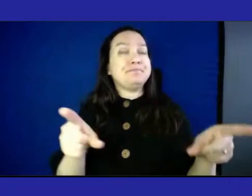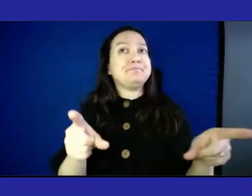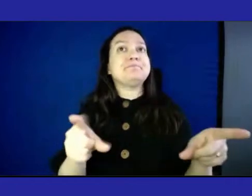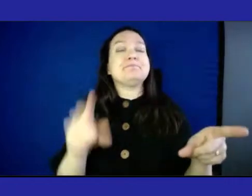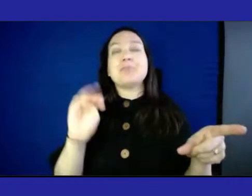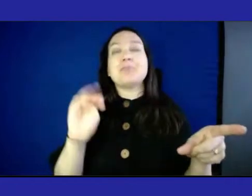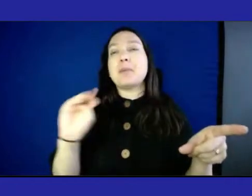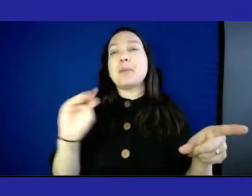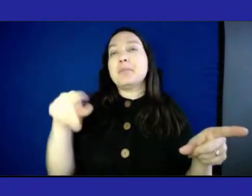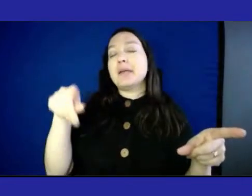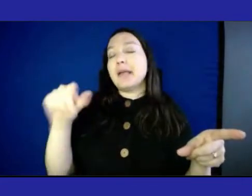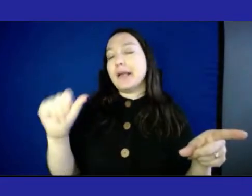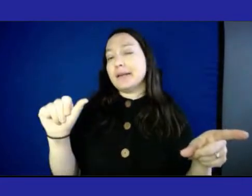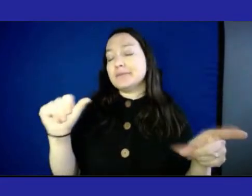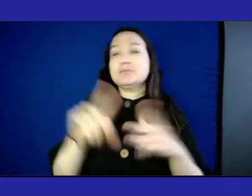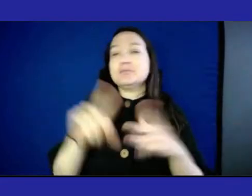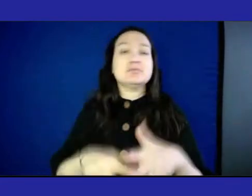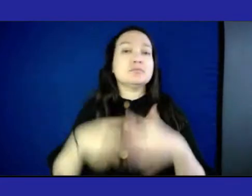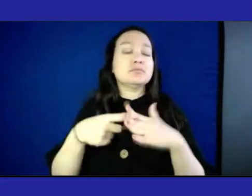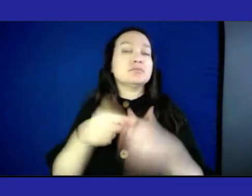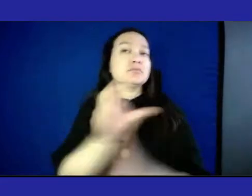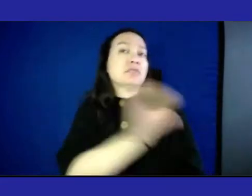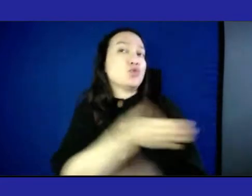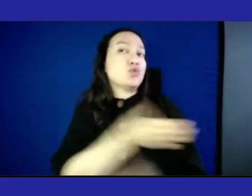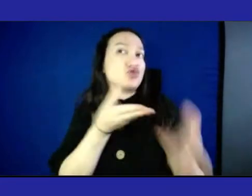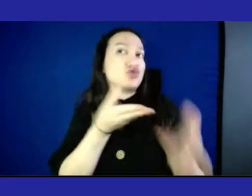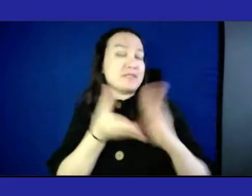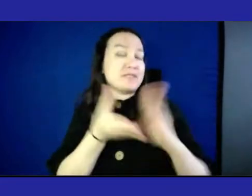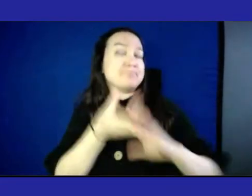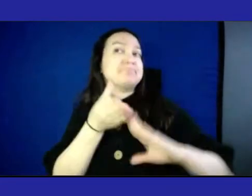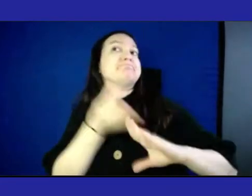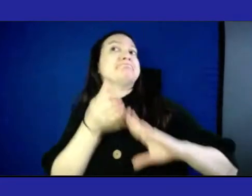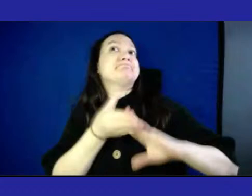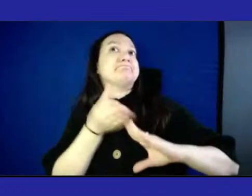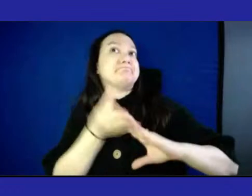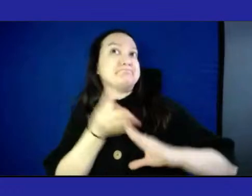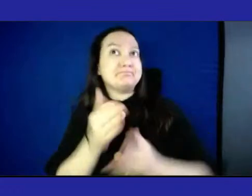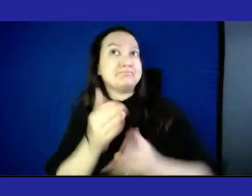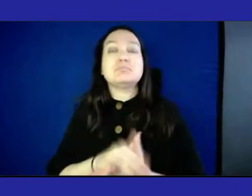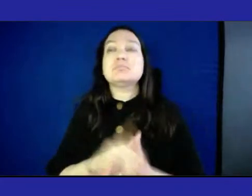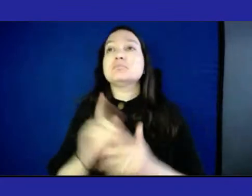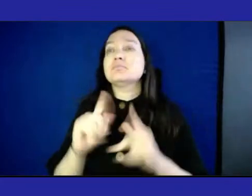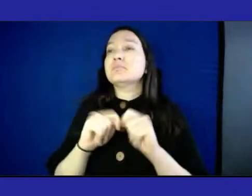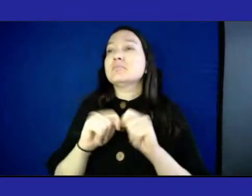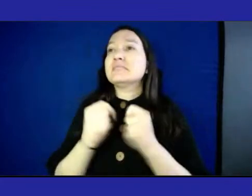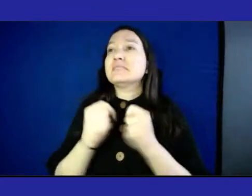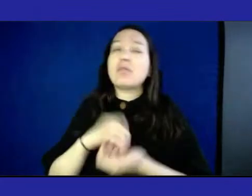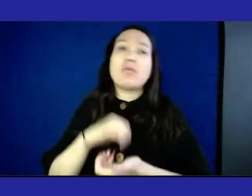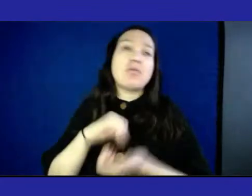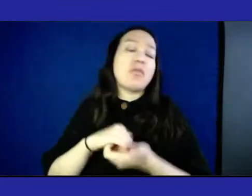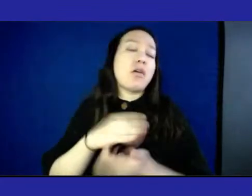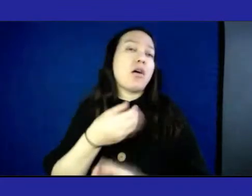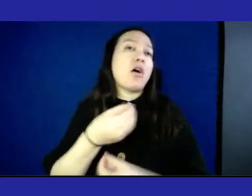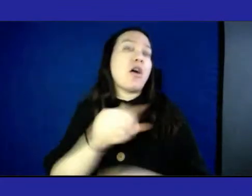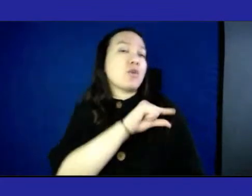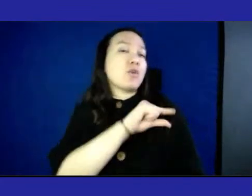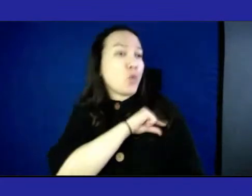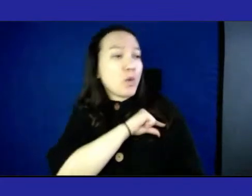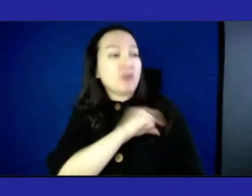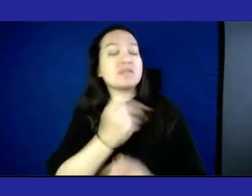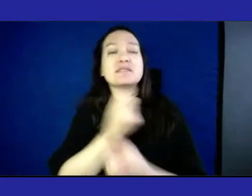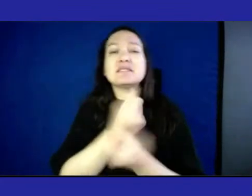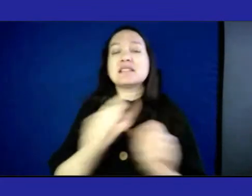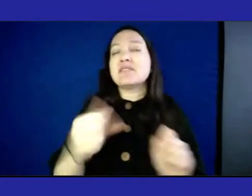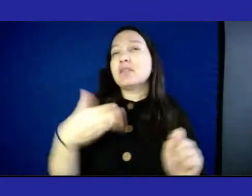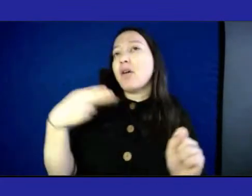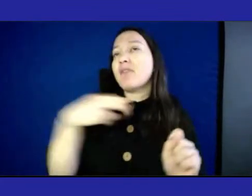MMPA, starting with clinical services operations. We're teaming up with the Office of Quality and Safety High Value to